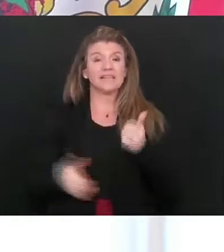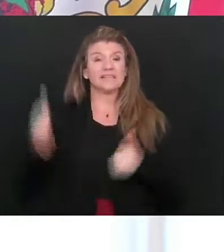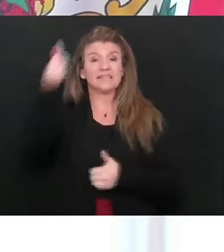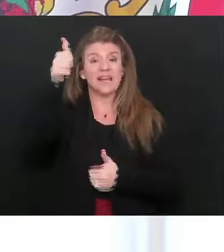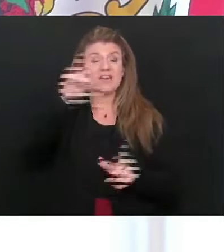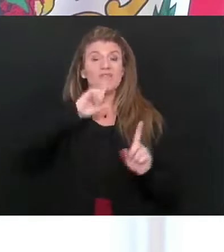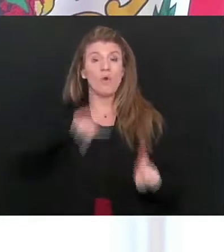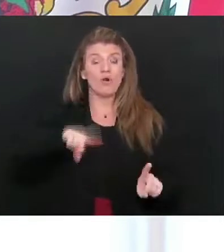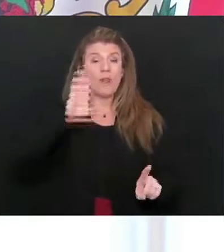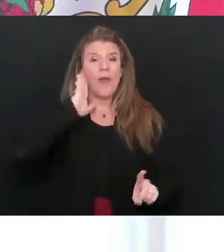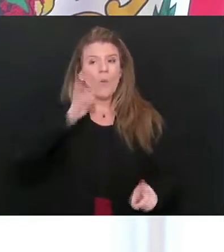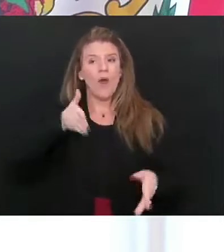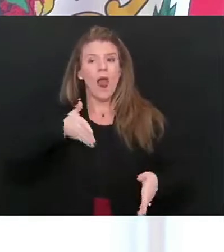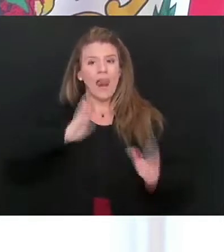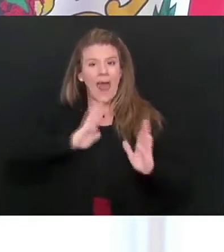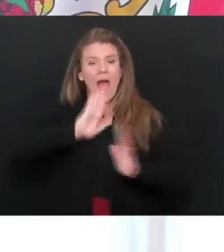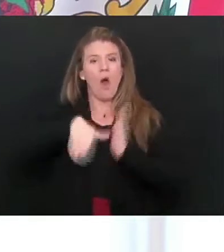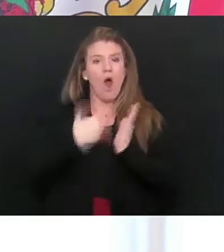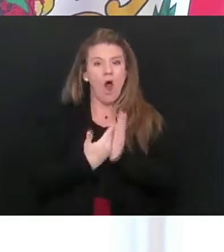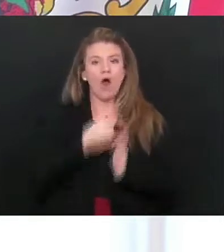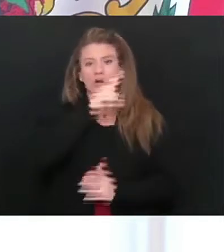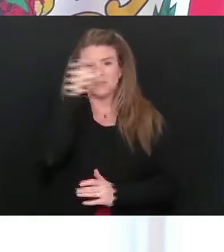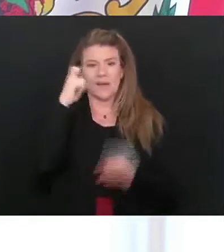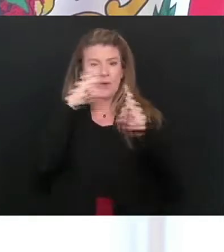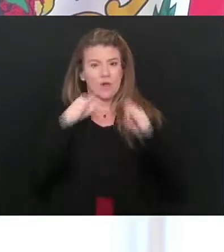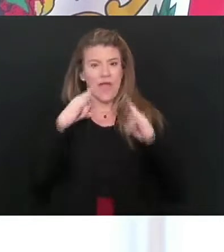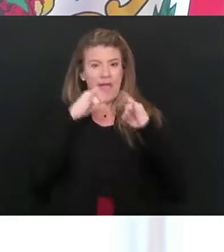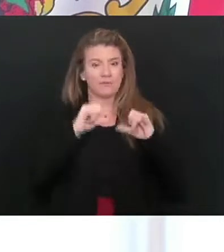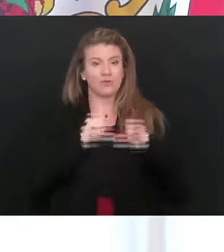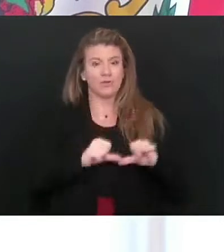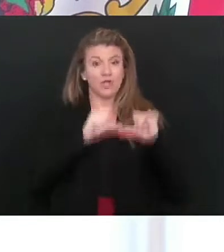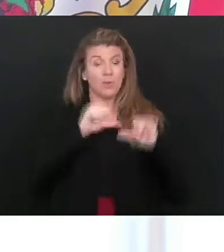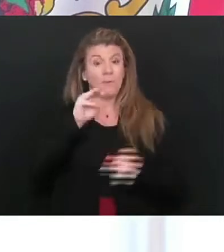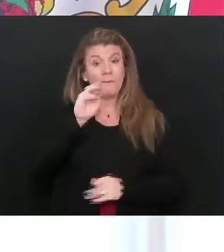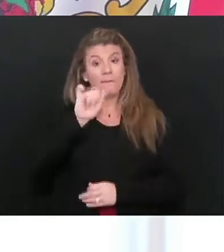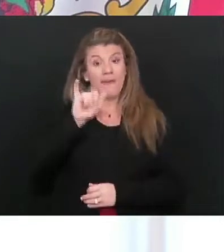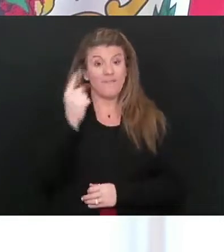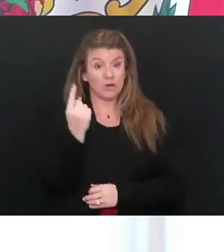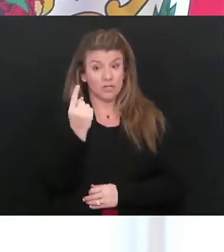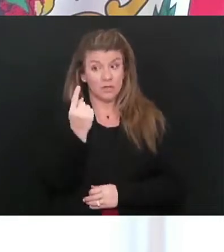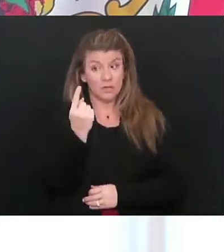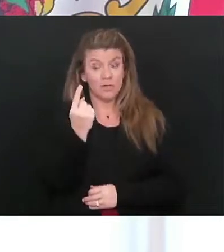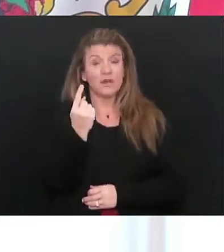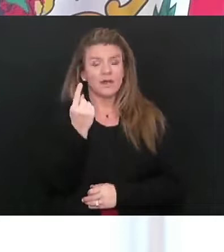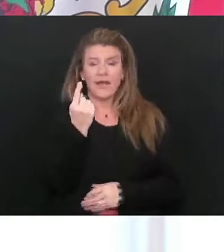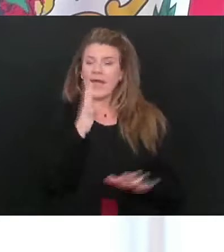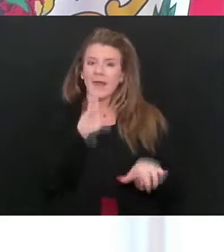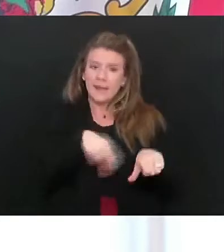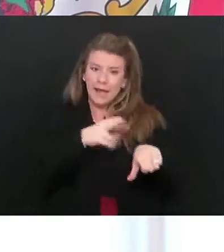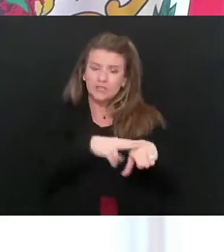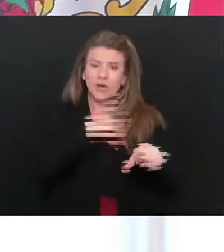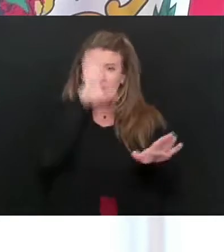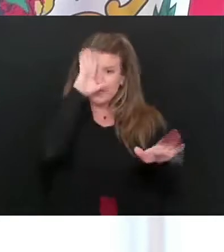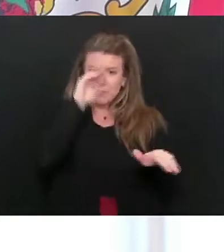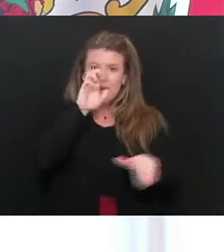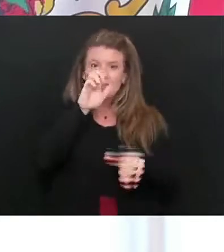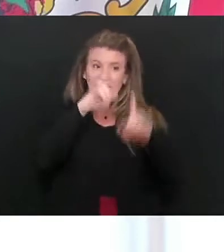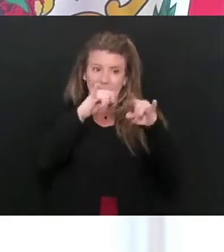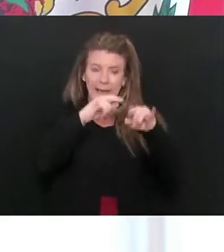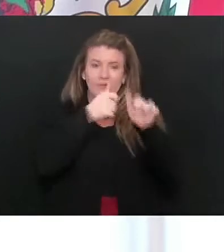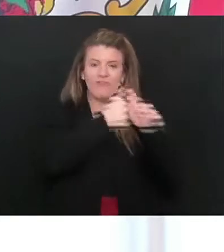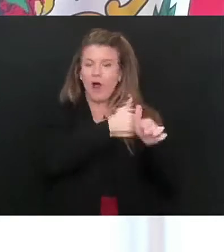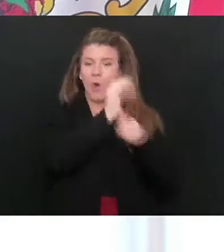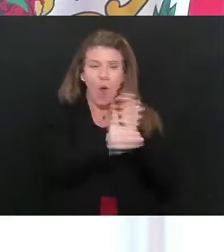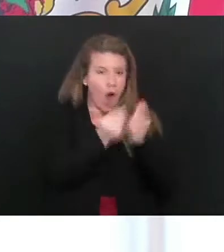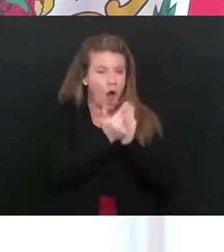will allow all summer camps to resume on May the 1st. And naturally, we expect these camps to follow all the